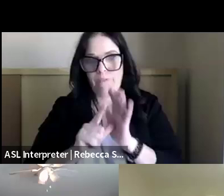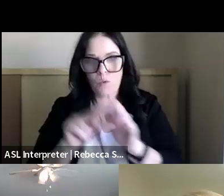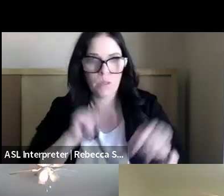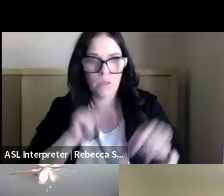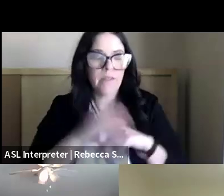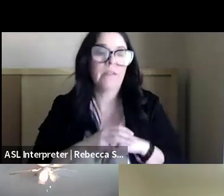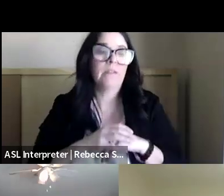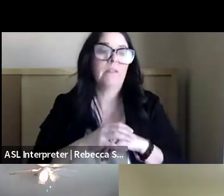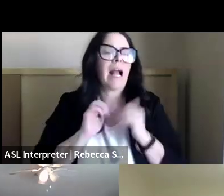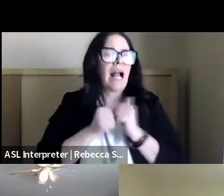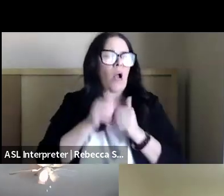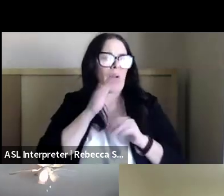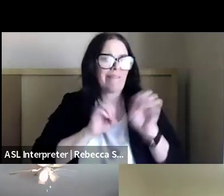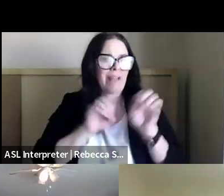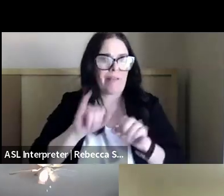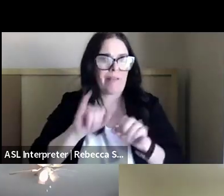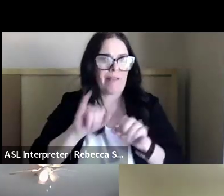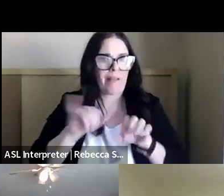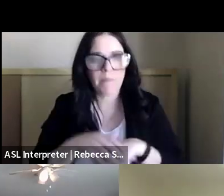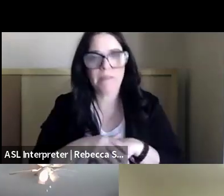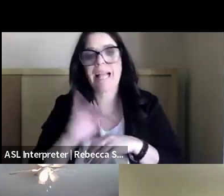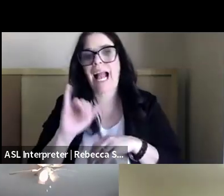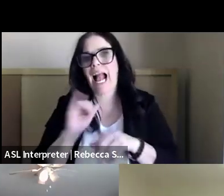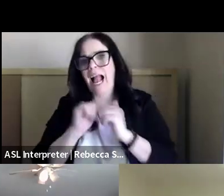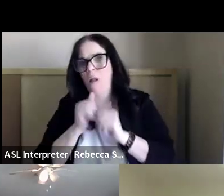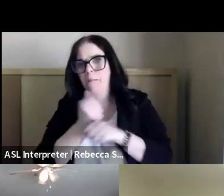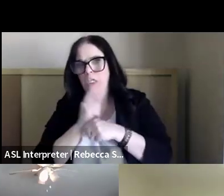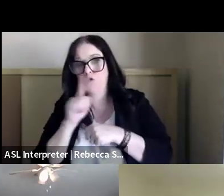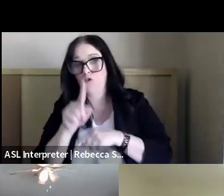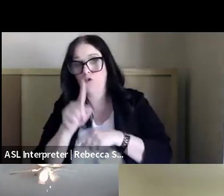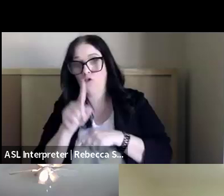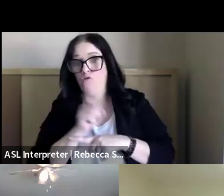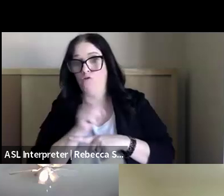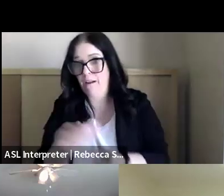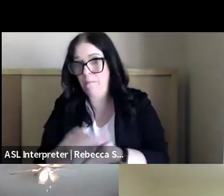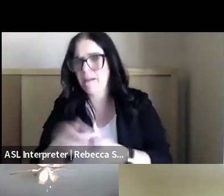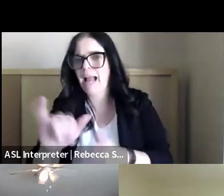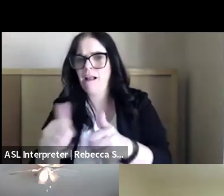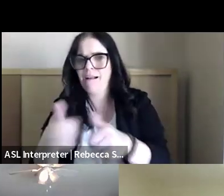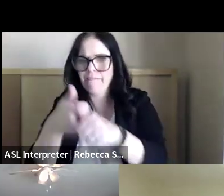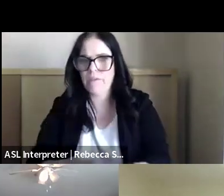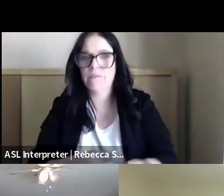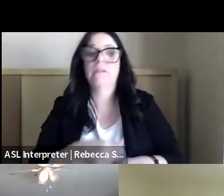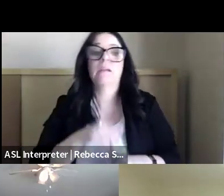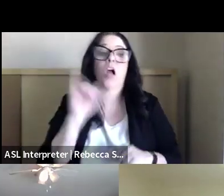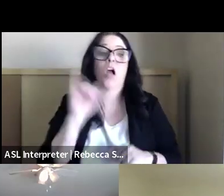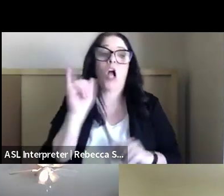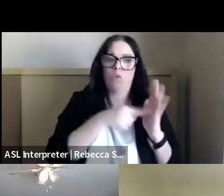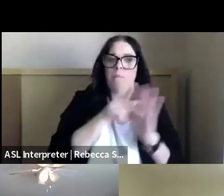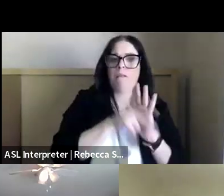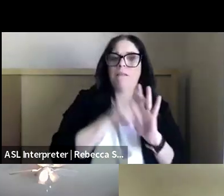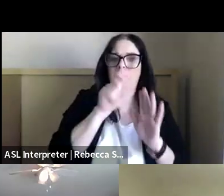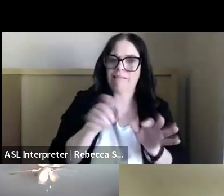evaluating performance and the compliance of grantees. The above must also specify the differences for